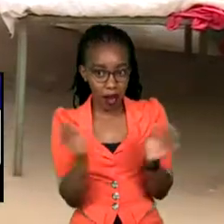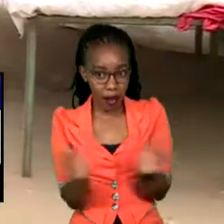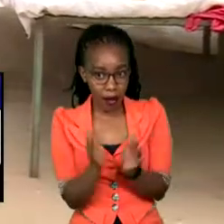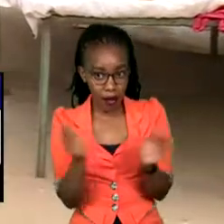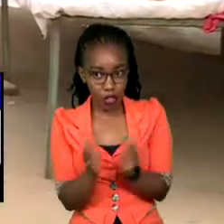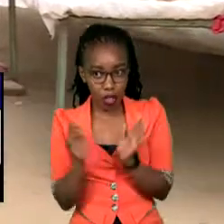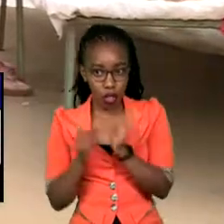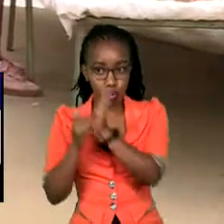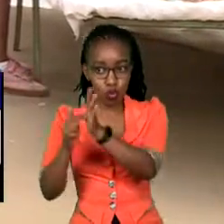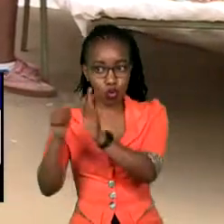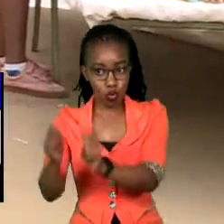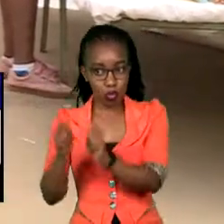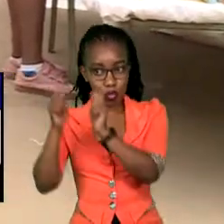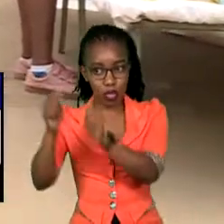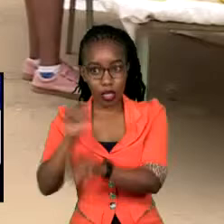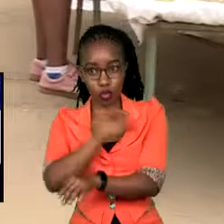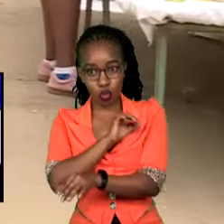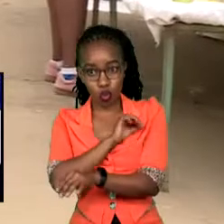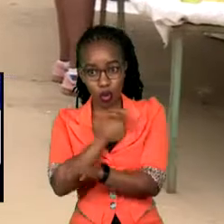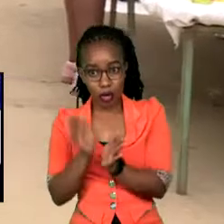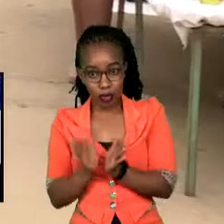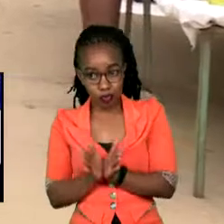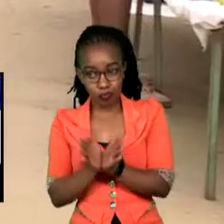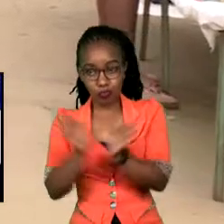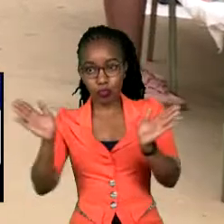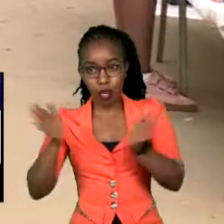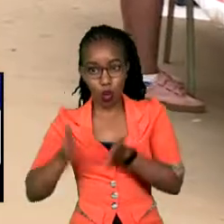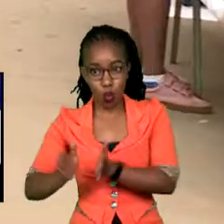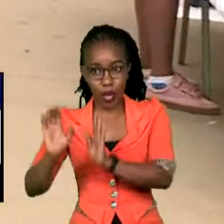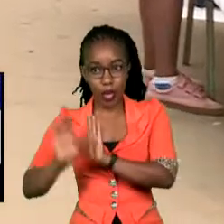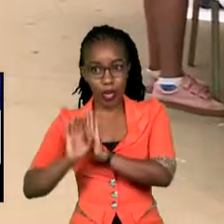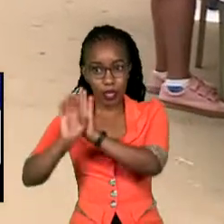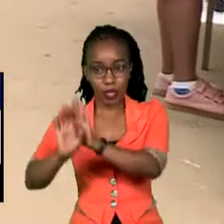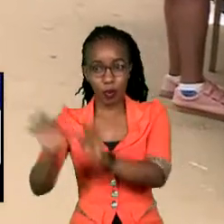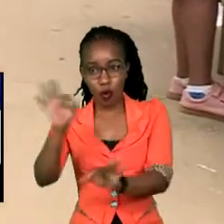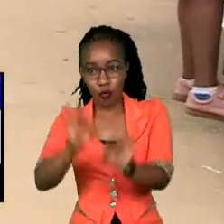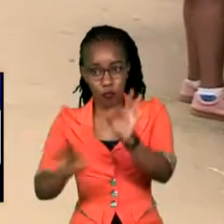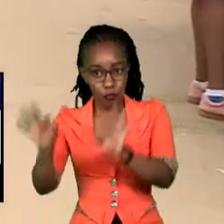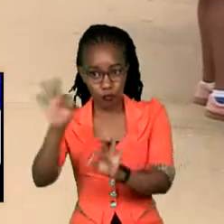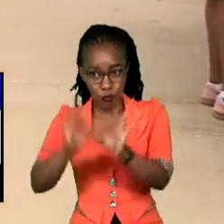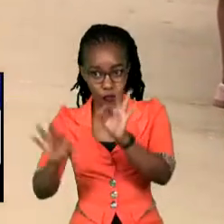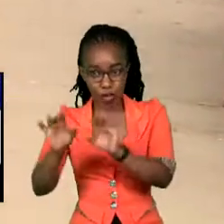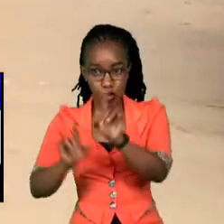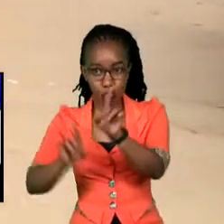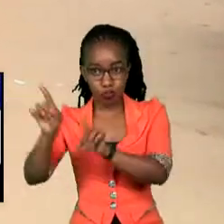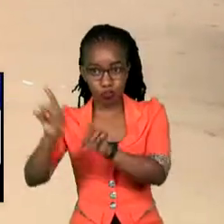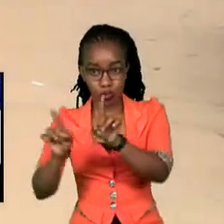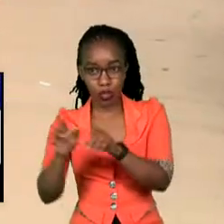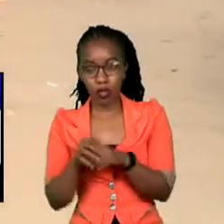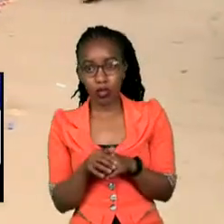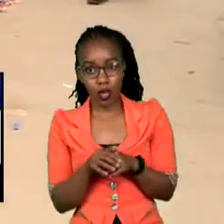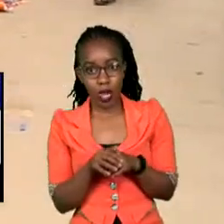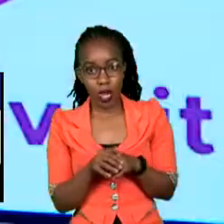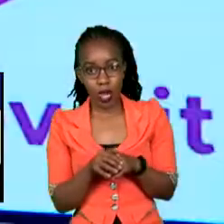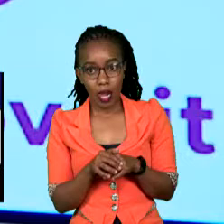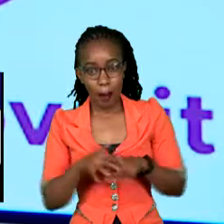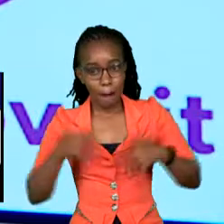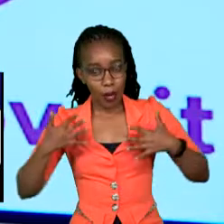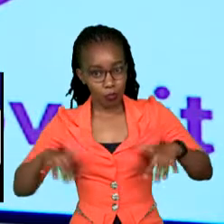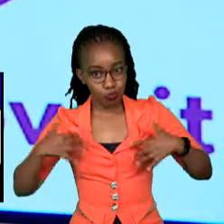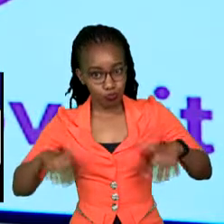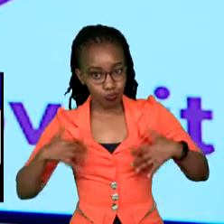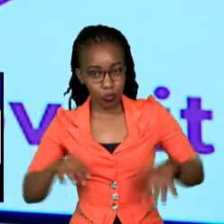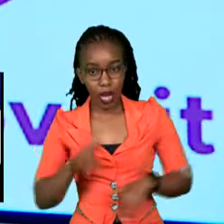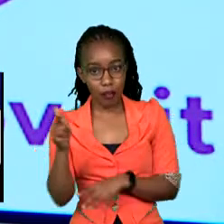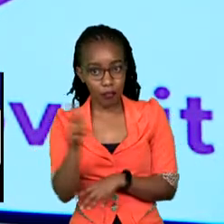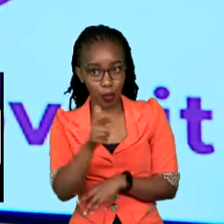and showcase their talent in diverse forms of tourism, including fashion tourism, film and art. Focused on